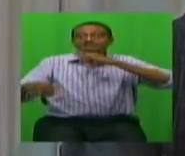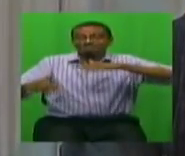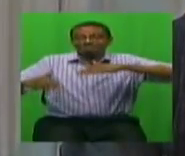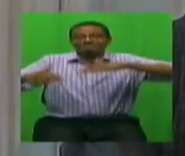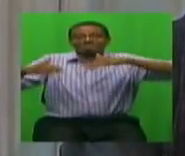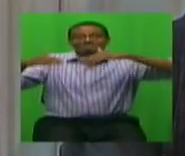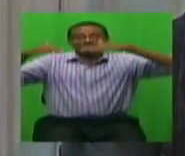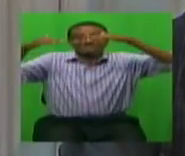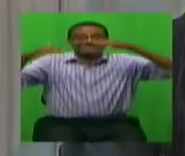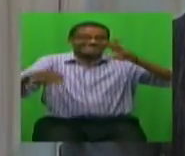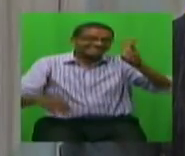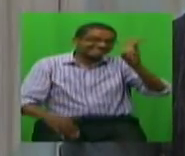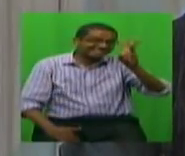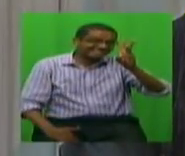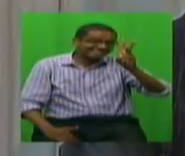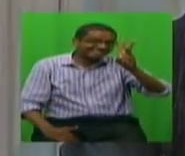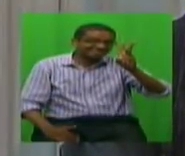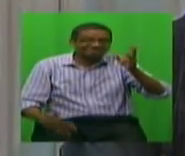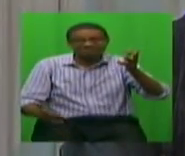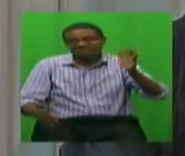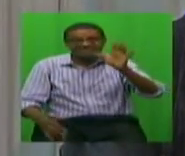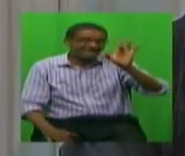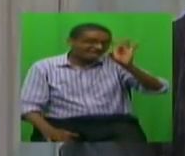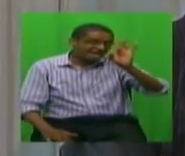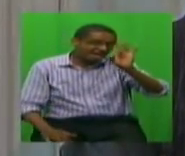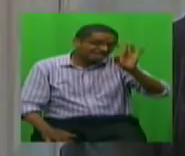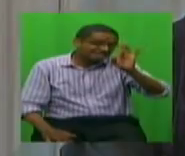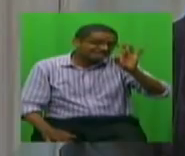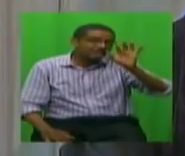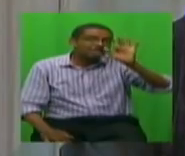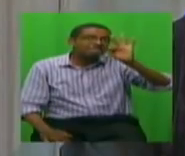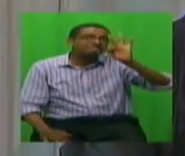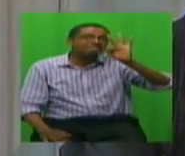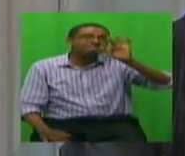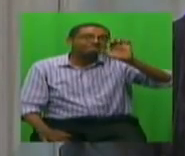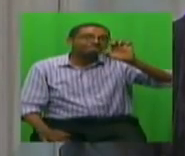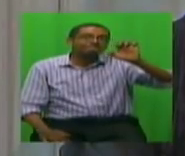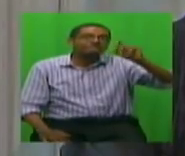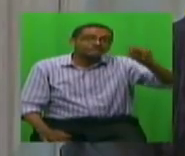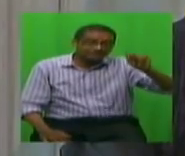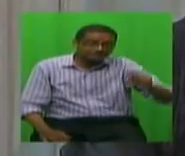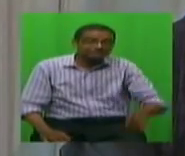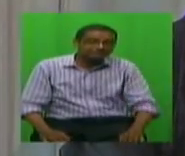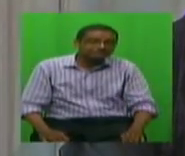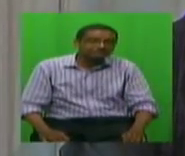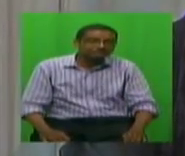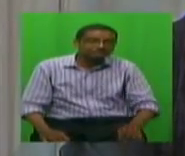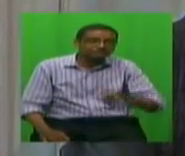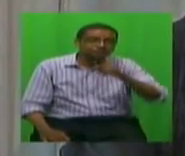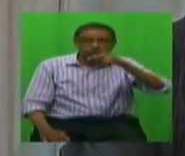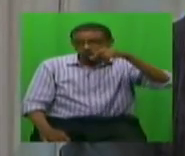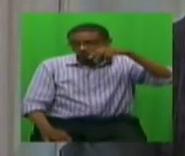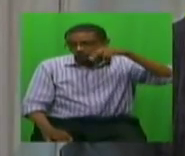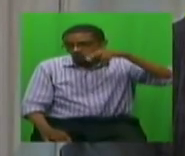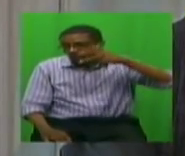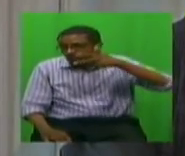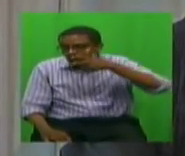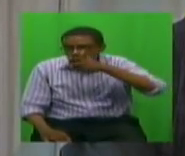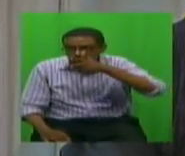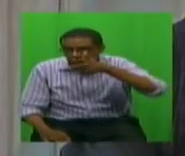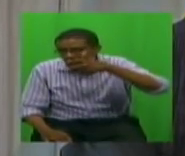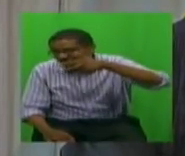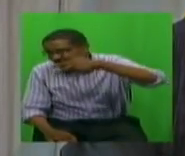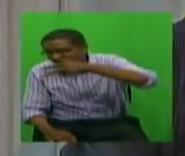to navigate. And once you get there and you go maybe another kilometer, you have to deal with a very